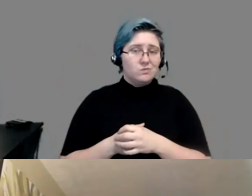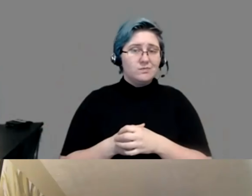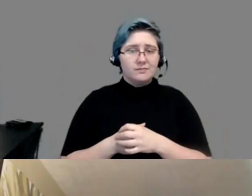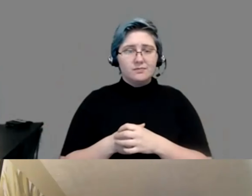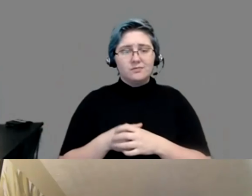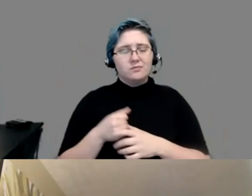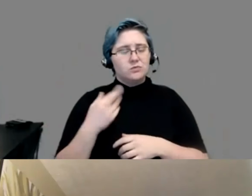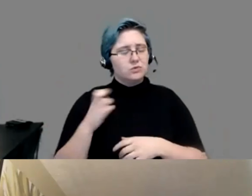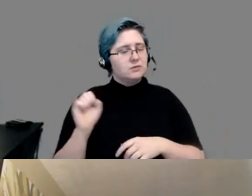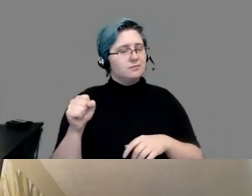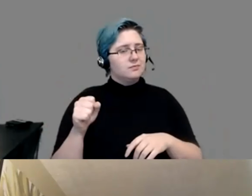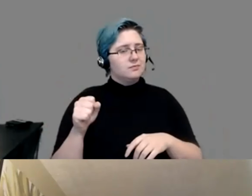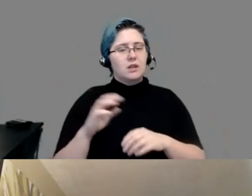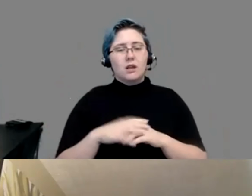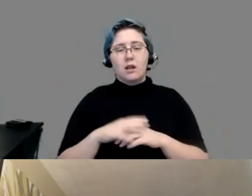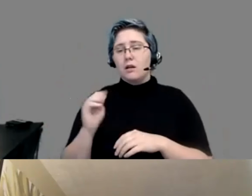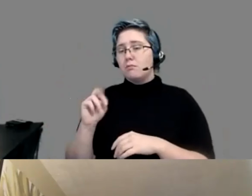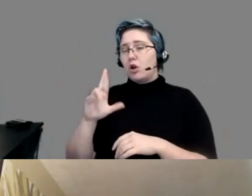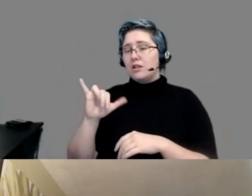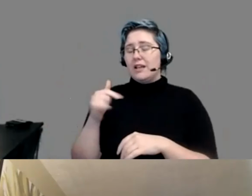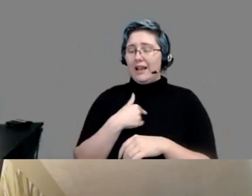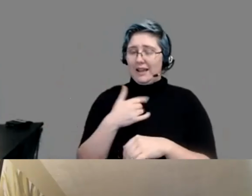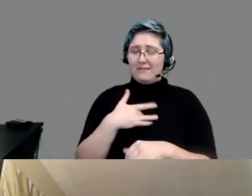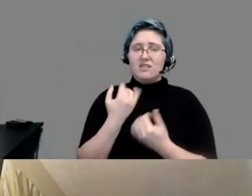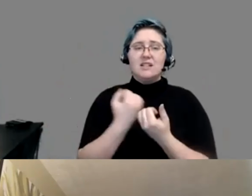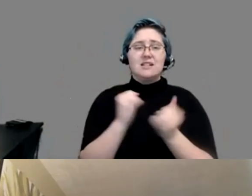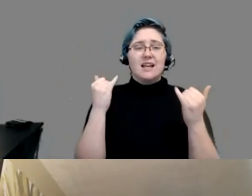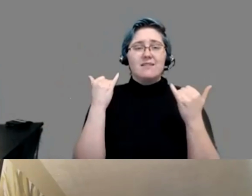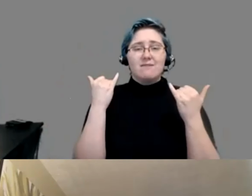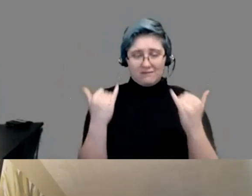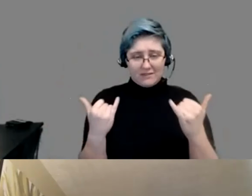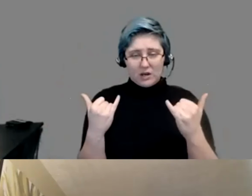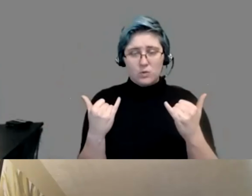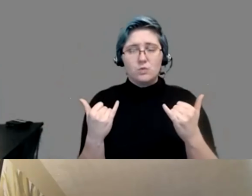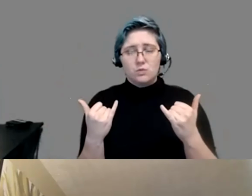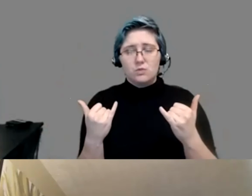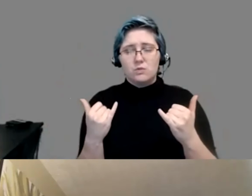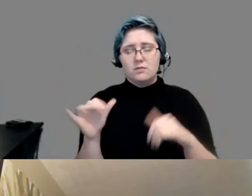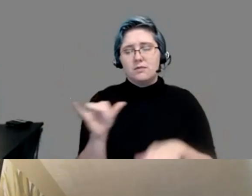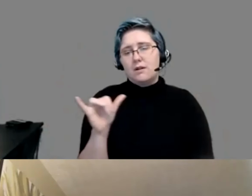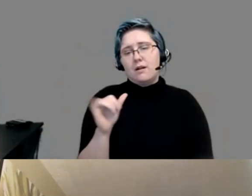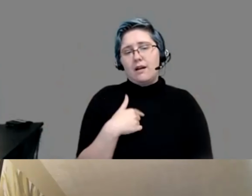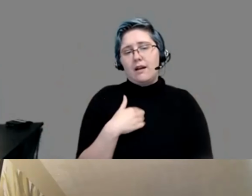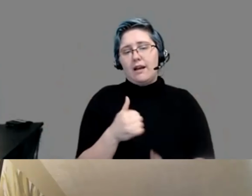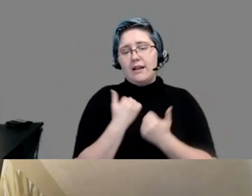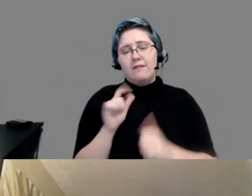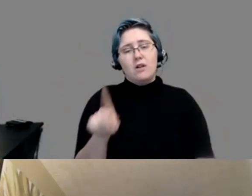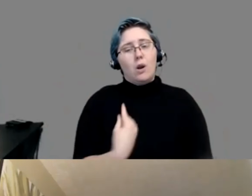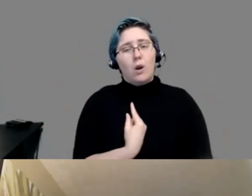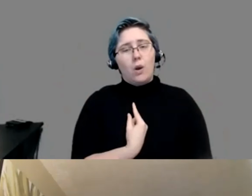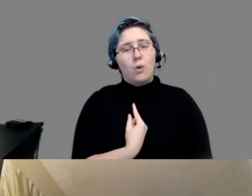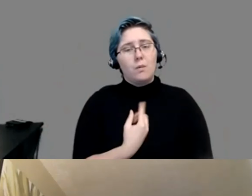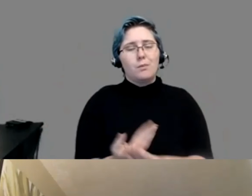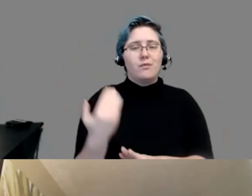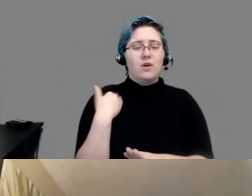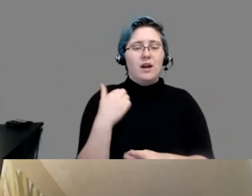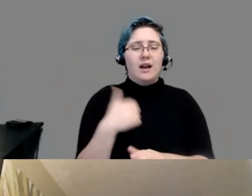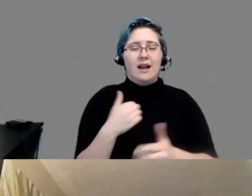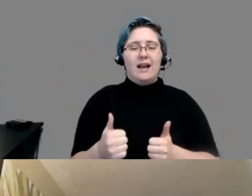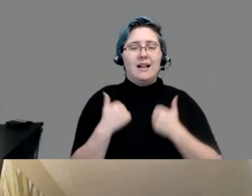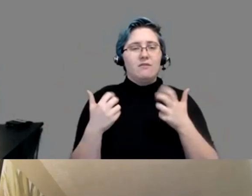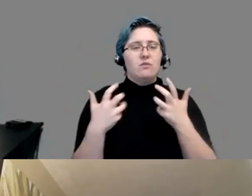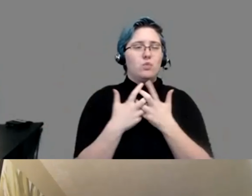Right. I feel safe now. Like I lived by myself before. I lived with